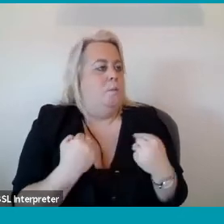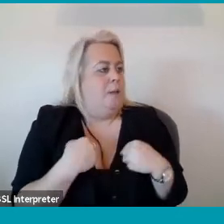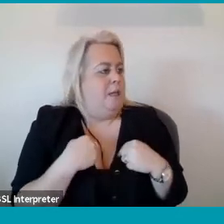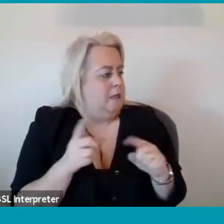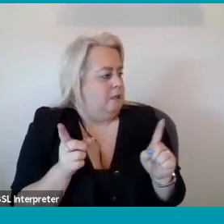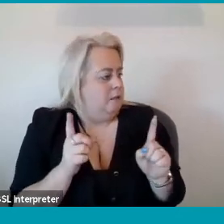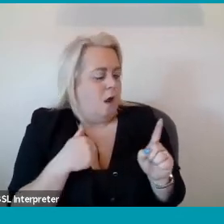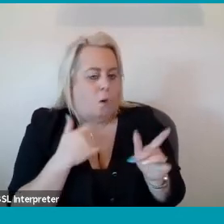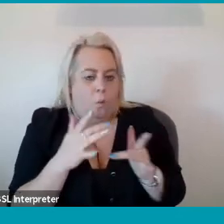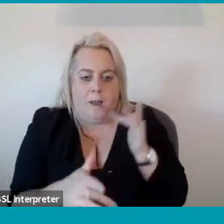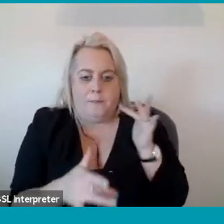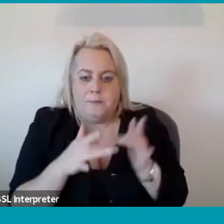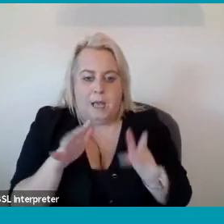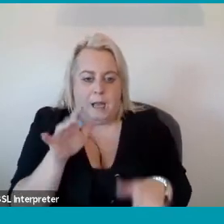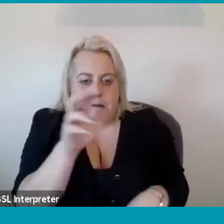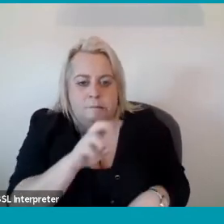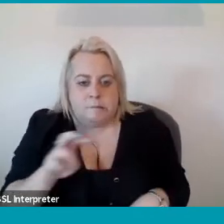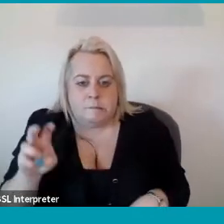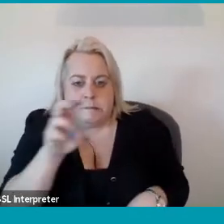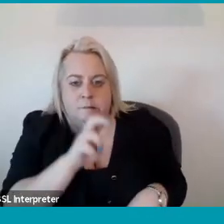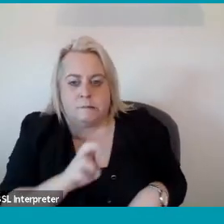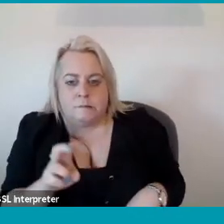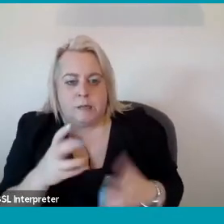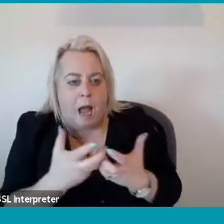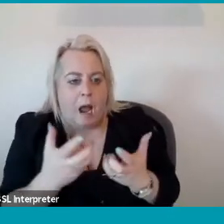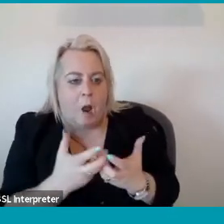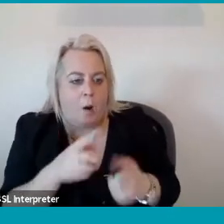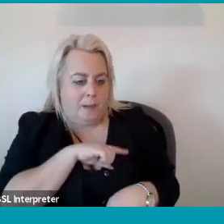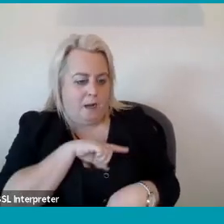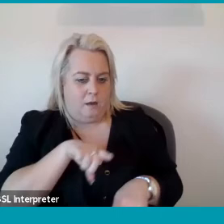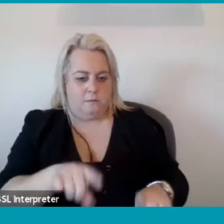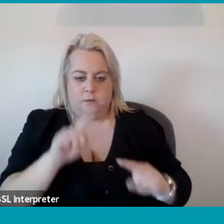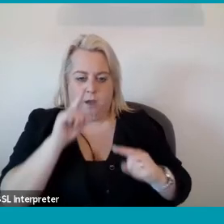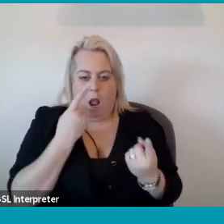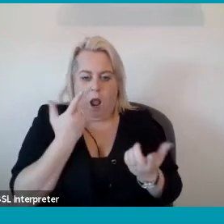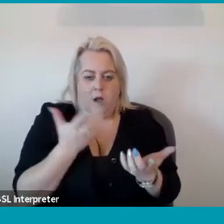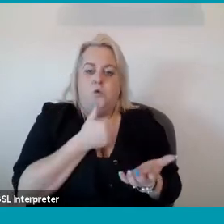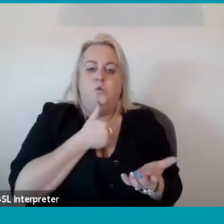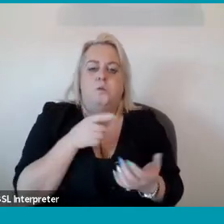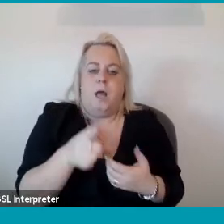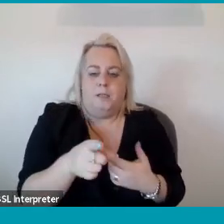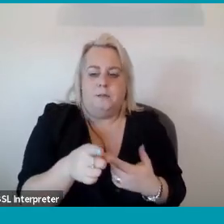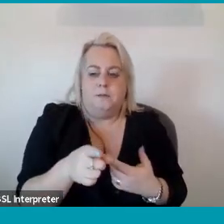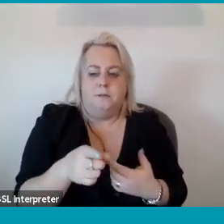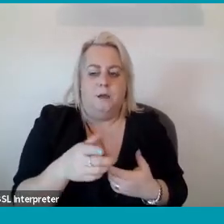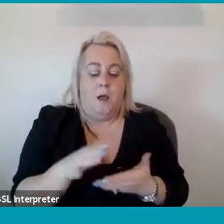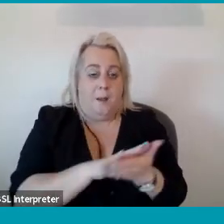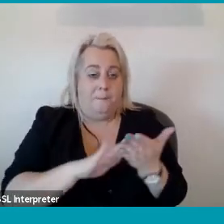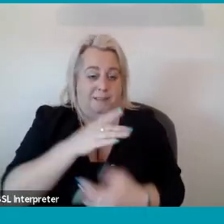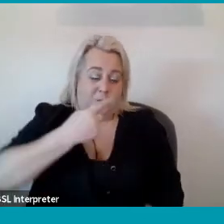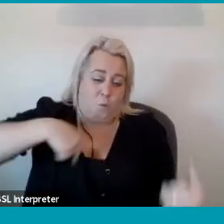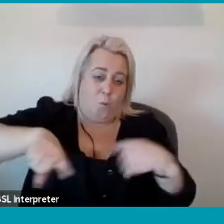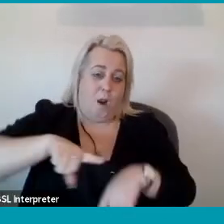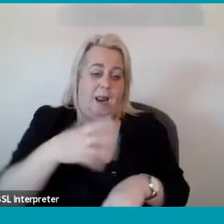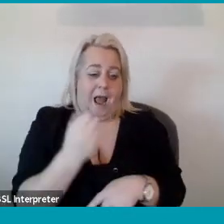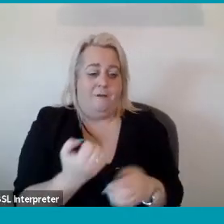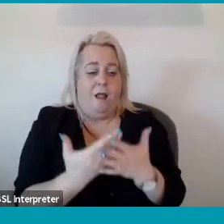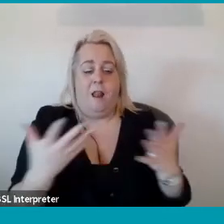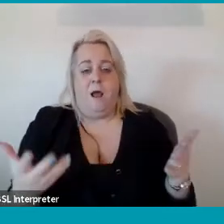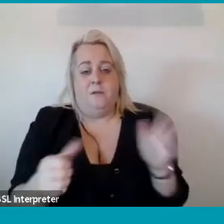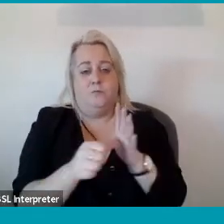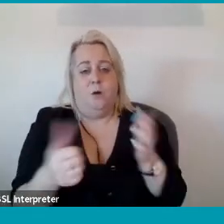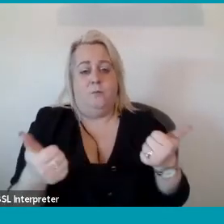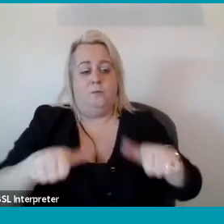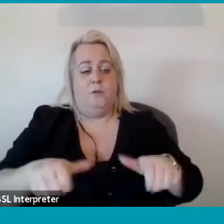website because it doesn't work in the way that it might do for others? So we develop those problem solving skills. And again, as an organization, we want